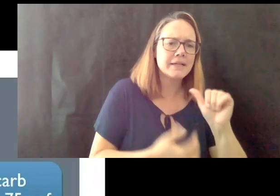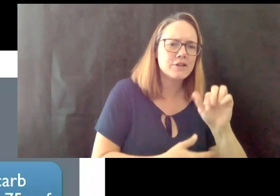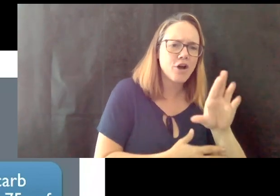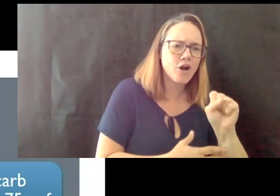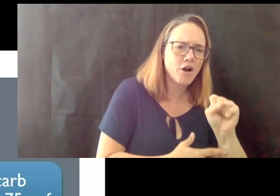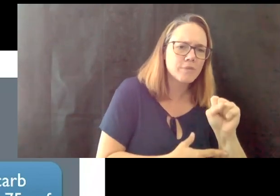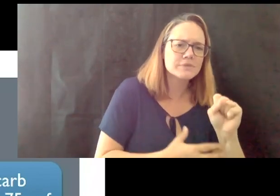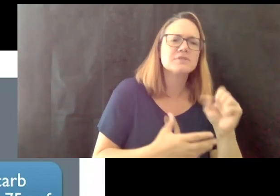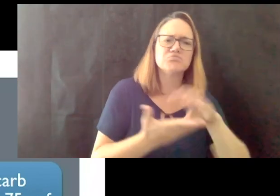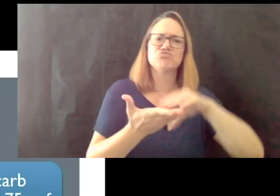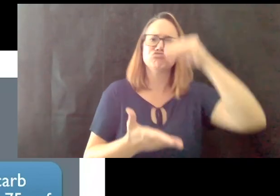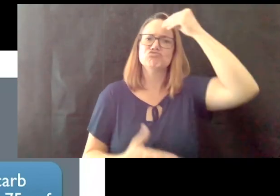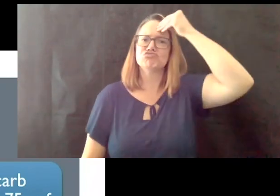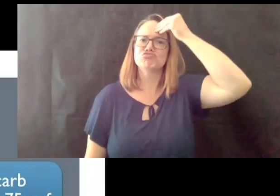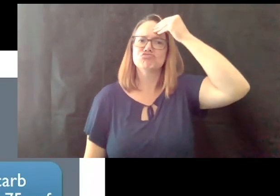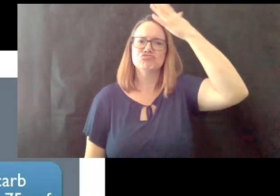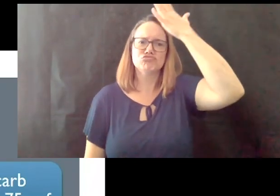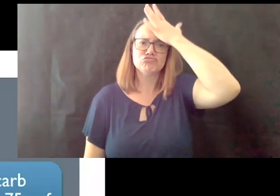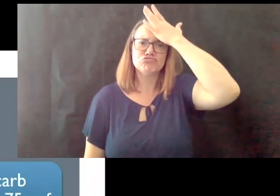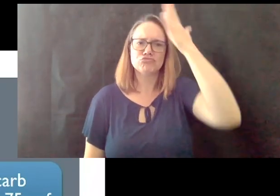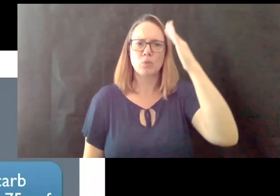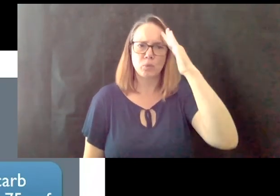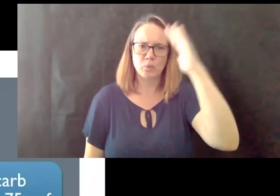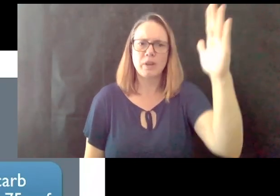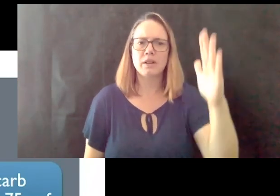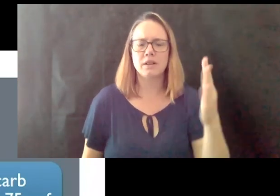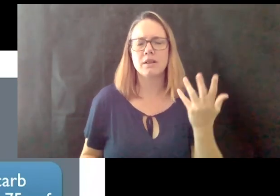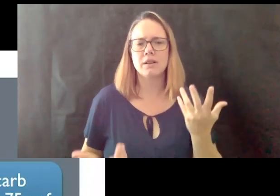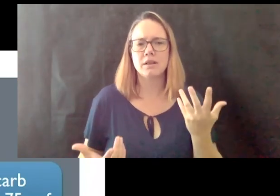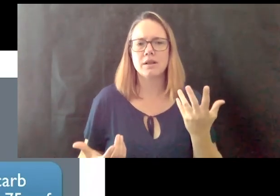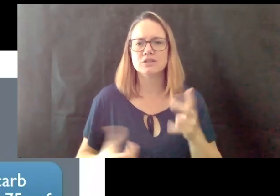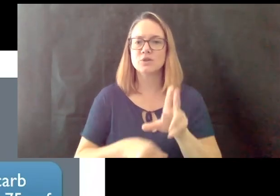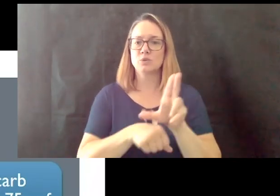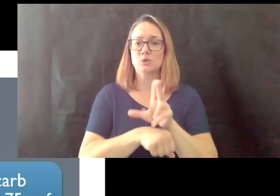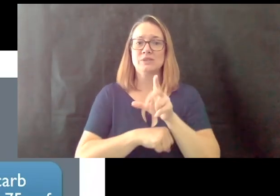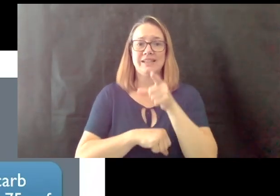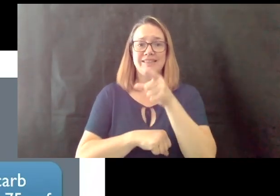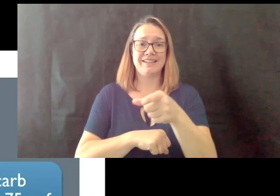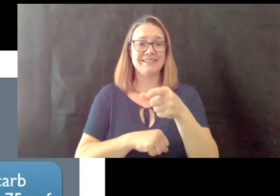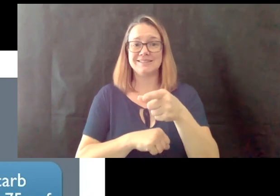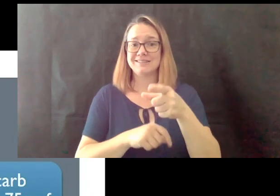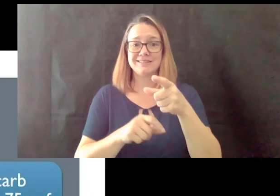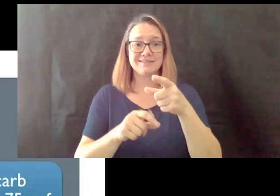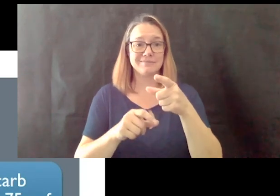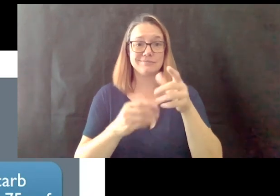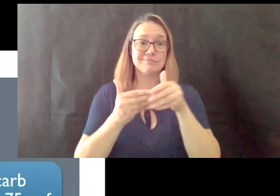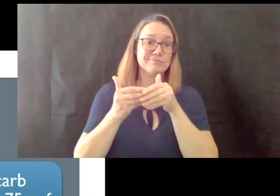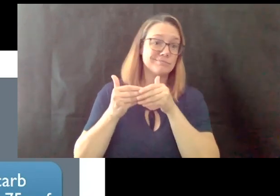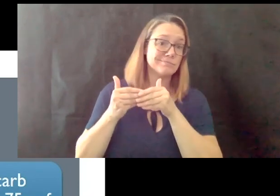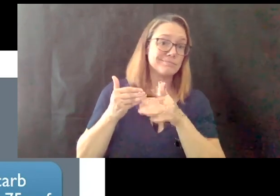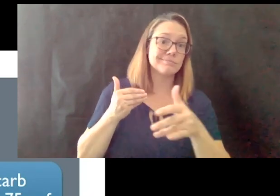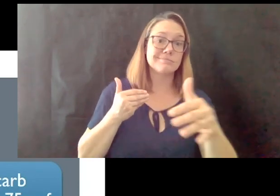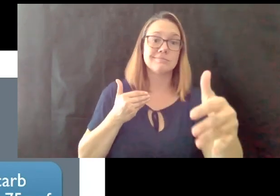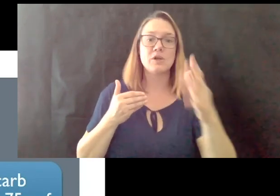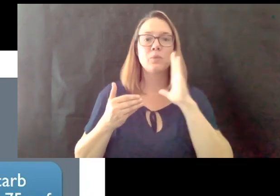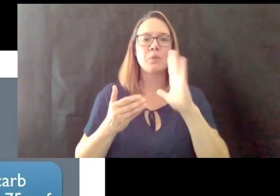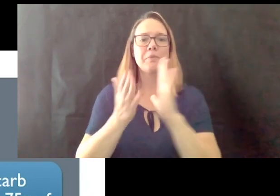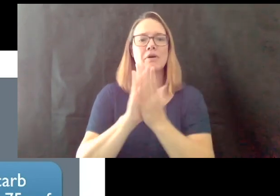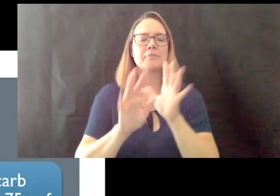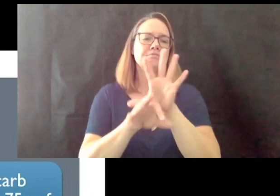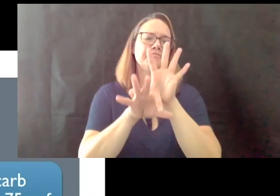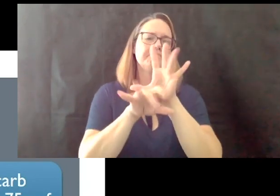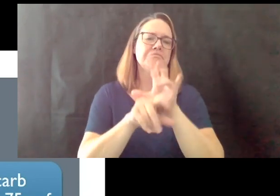know, it's something that's there. You always know it. And so using this over time just becomes part of your